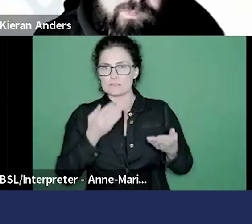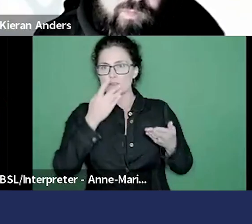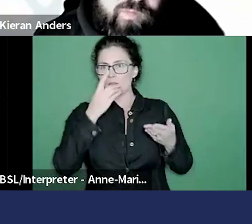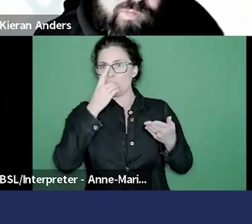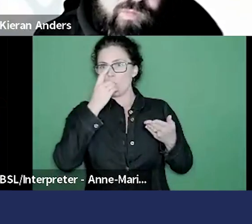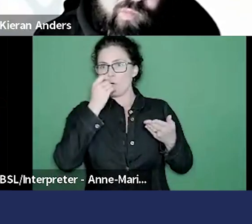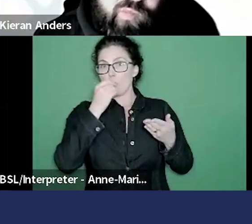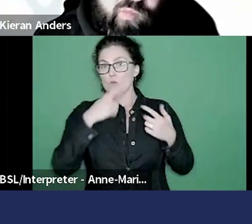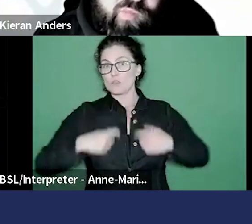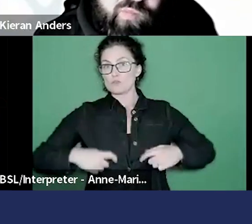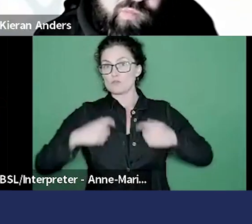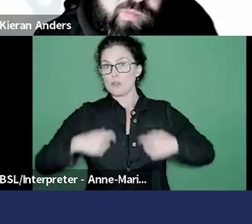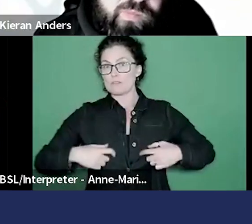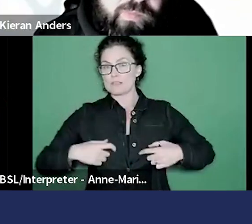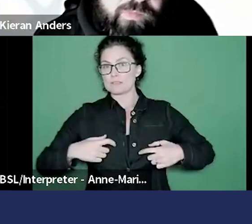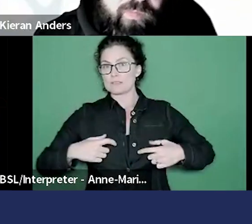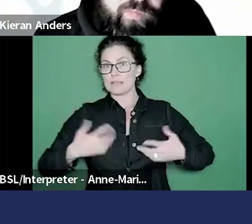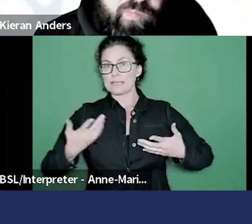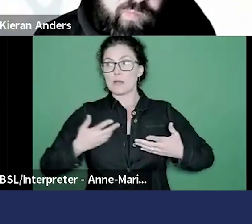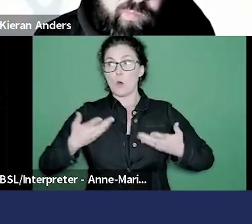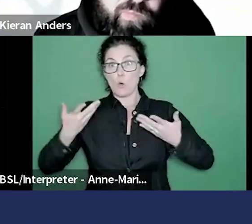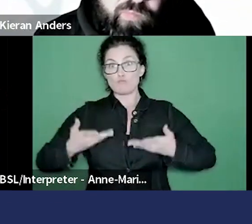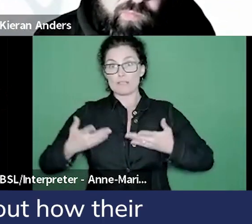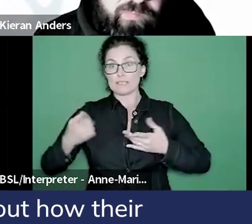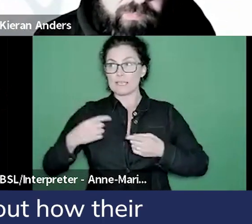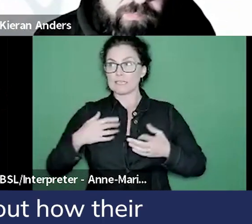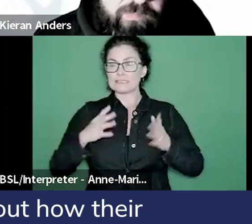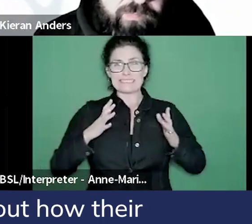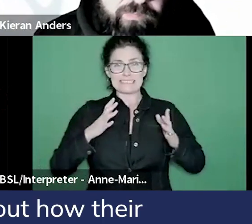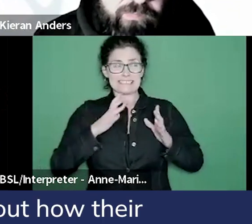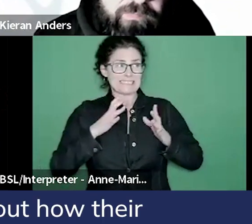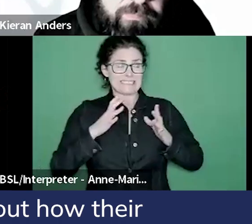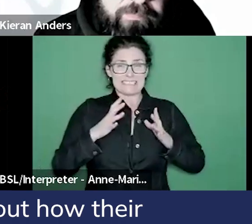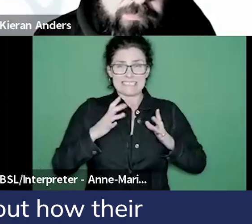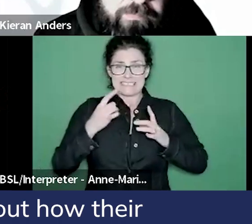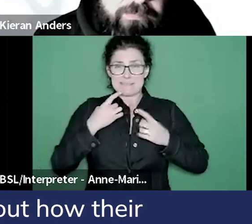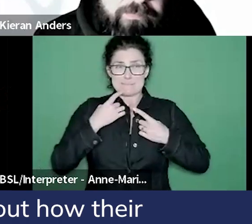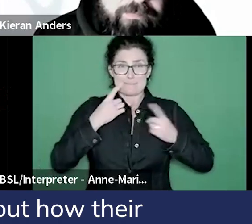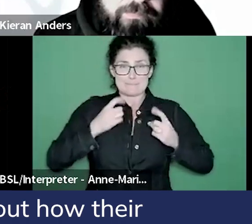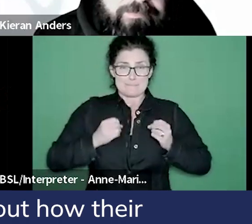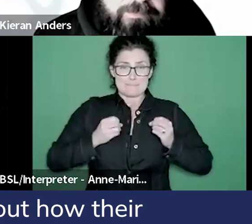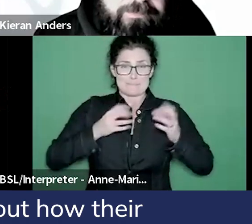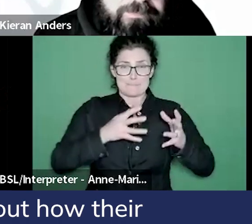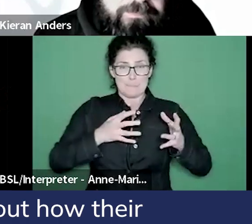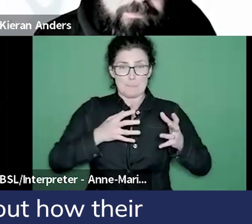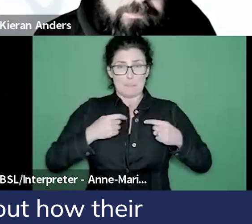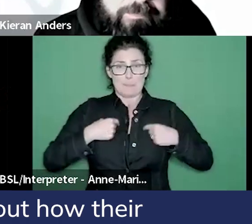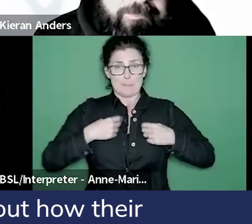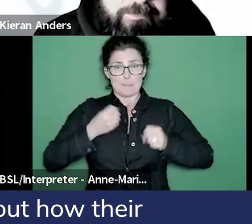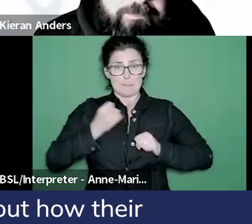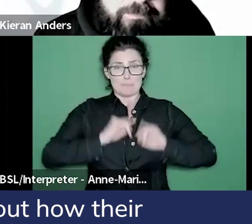social service, dealing with social services, they might feel that if they talk about their experiences, or talk about how